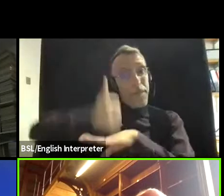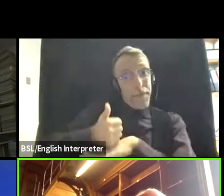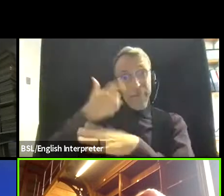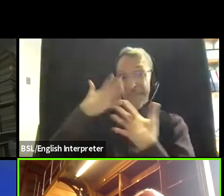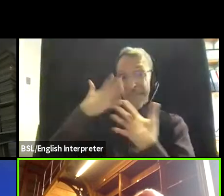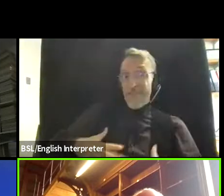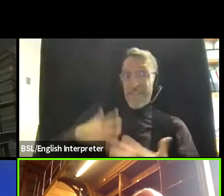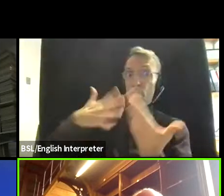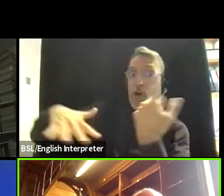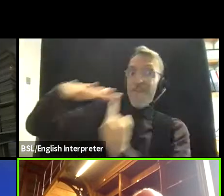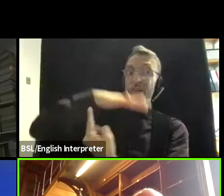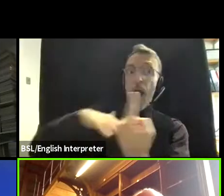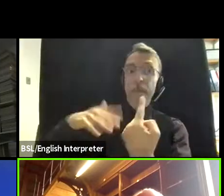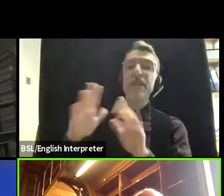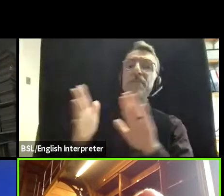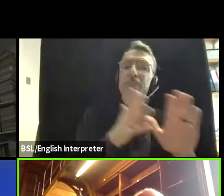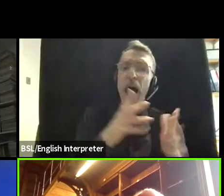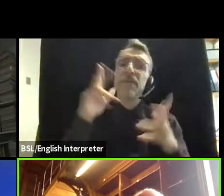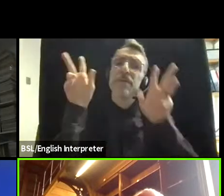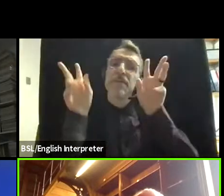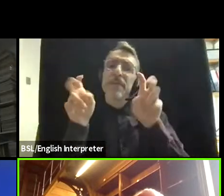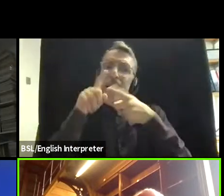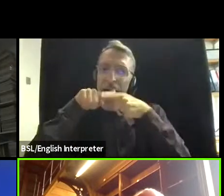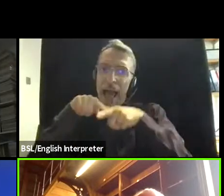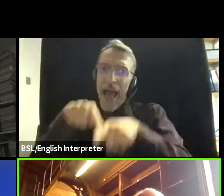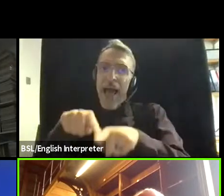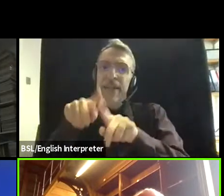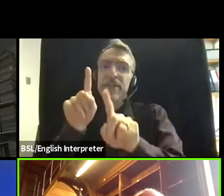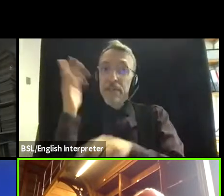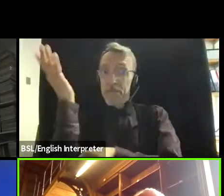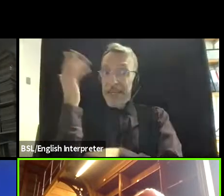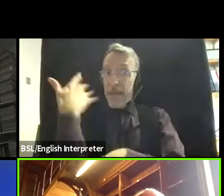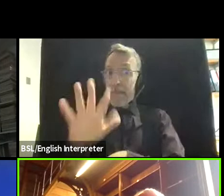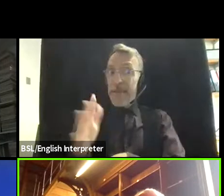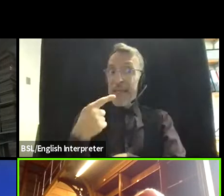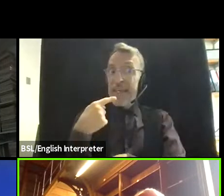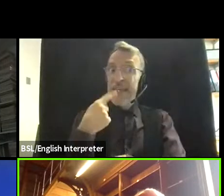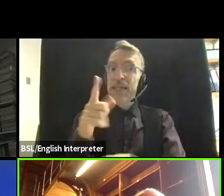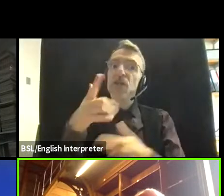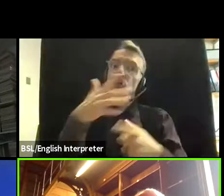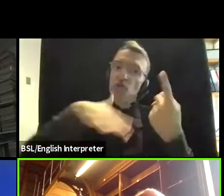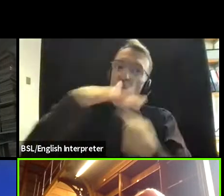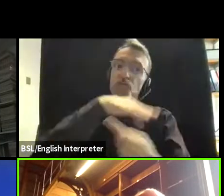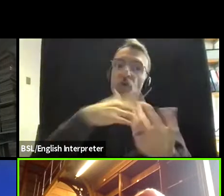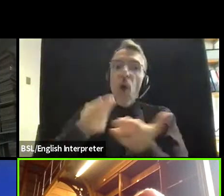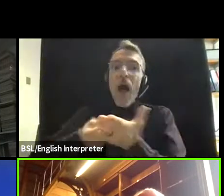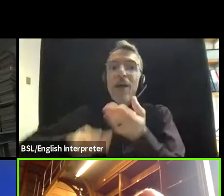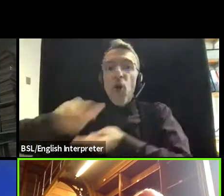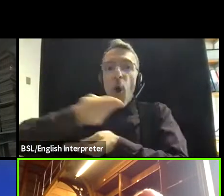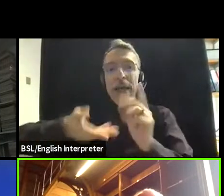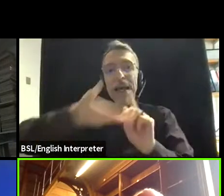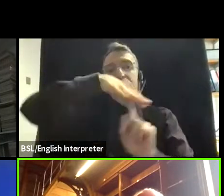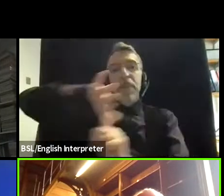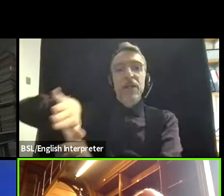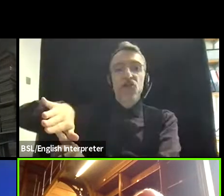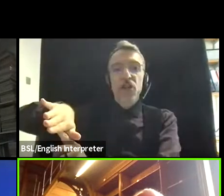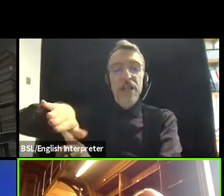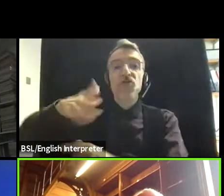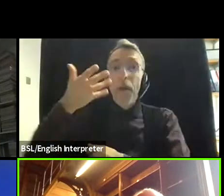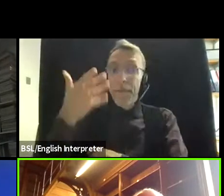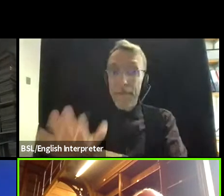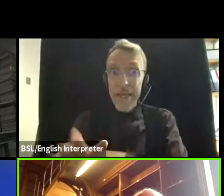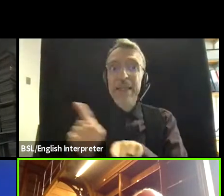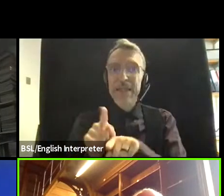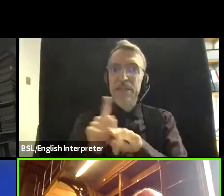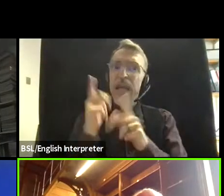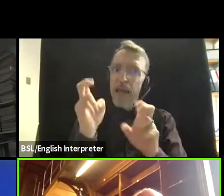physical environment, but also subject, very clearly, as our speakers have said, to social and economic marginalisation. We've also heard how